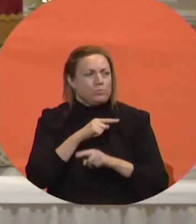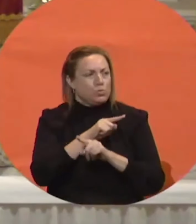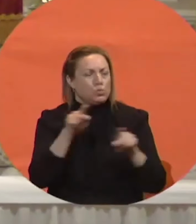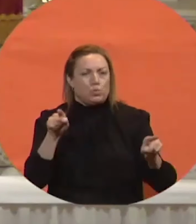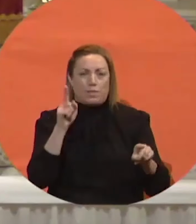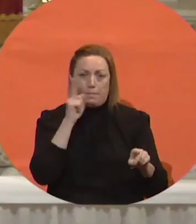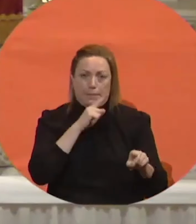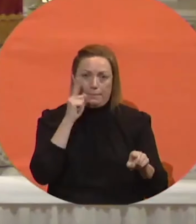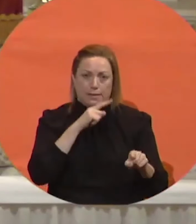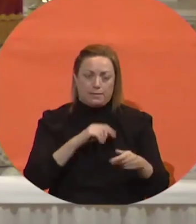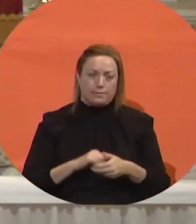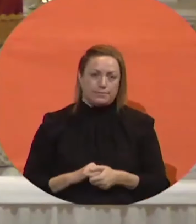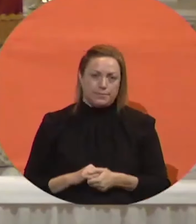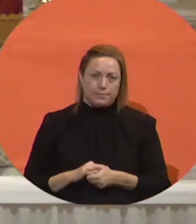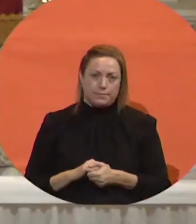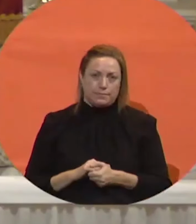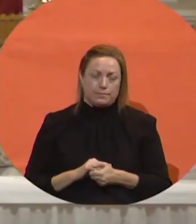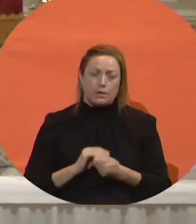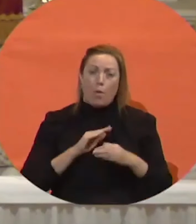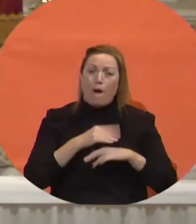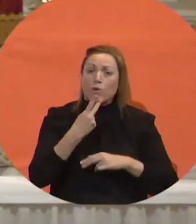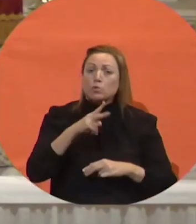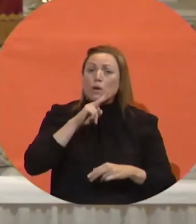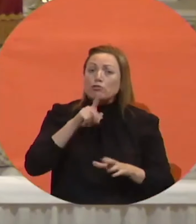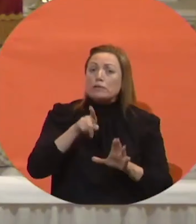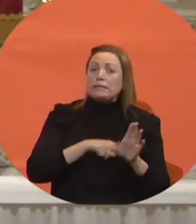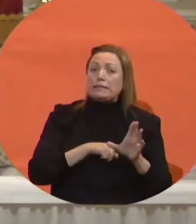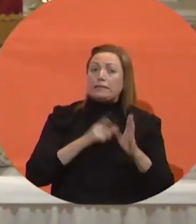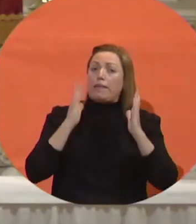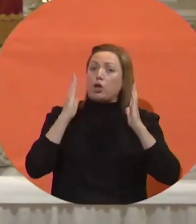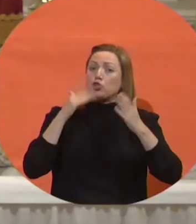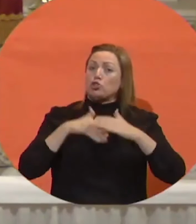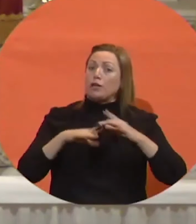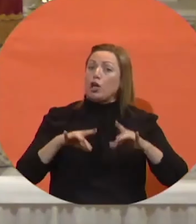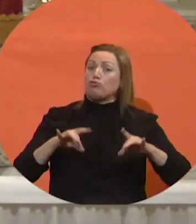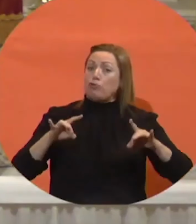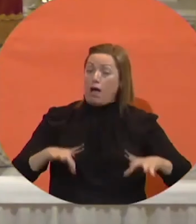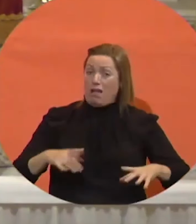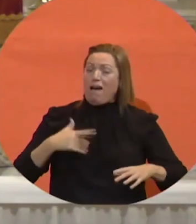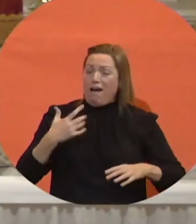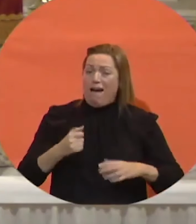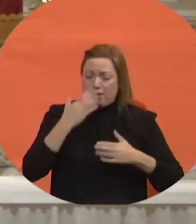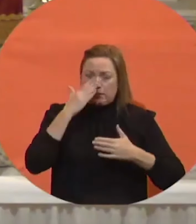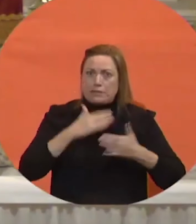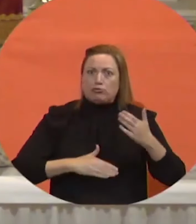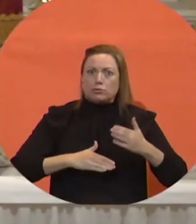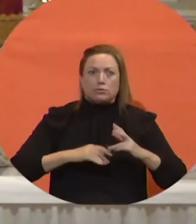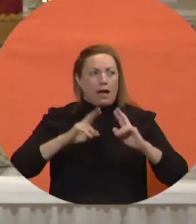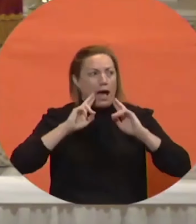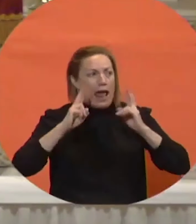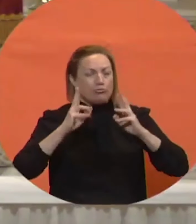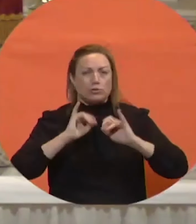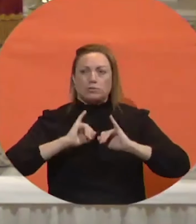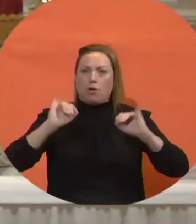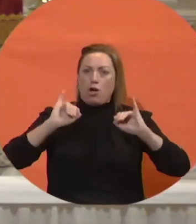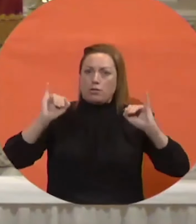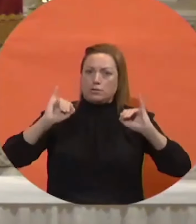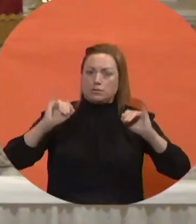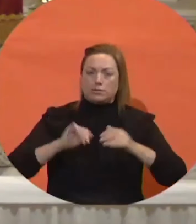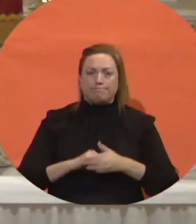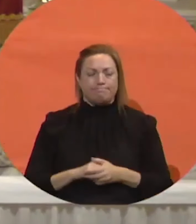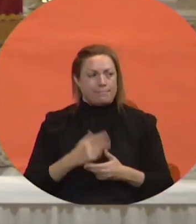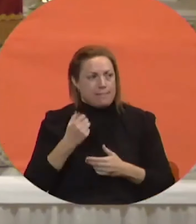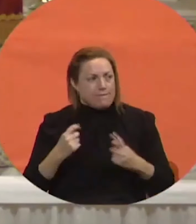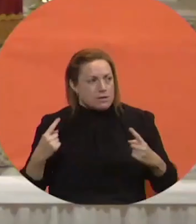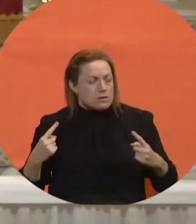Over these 2 centuries, the Church in Australia has experienced natural disasters, sectarian